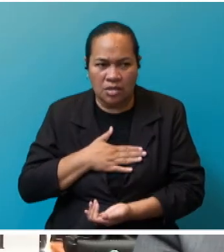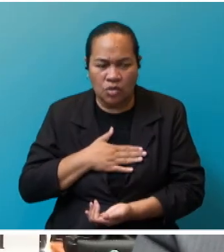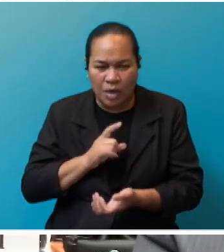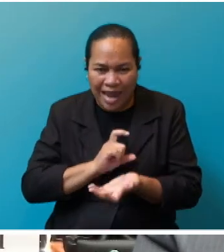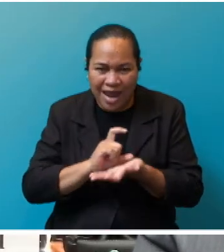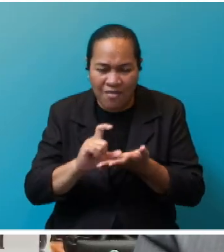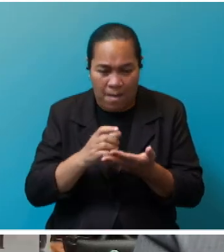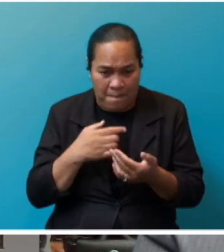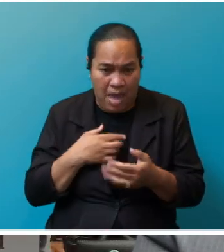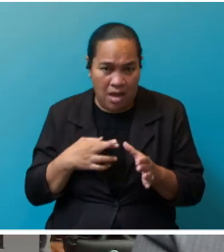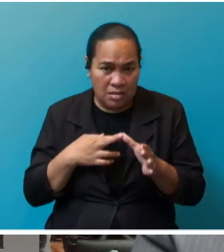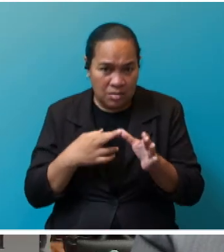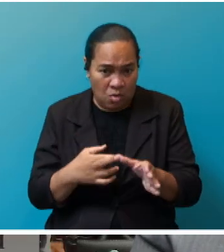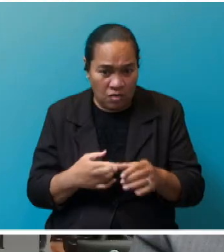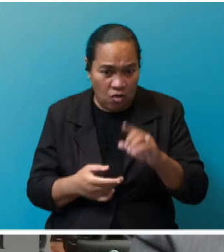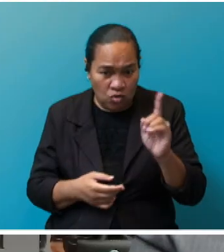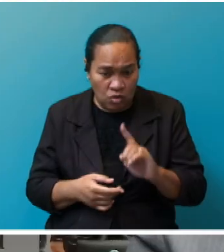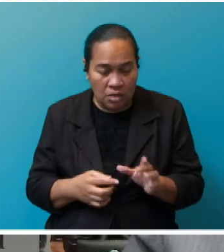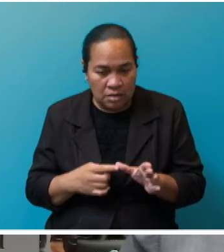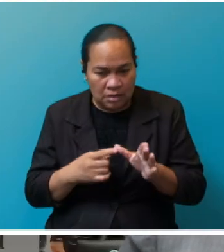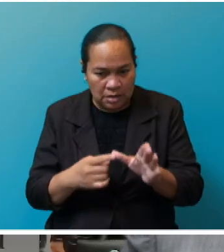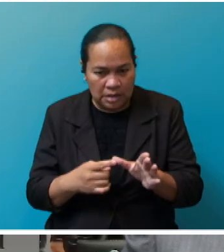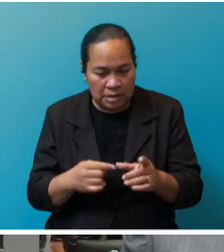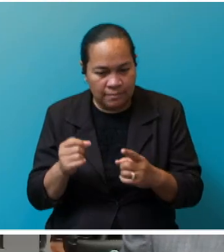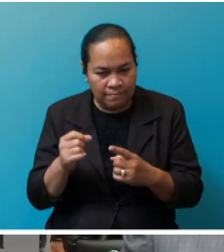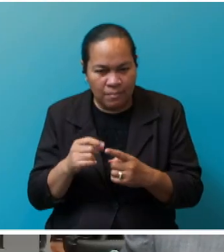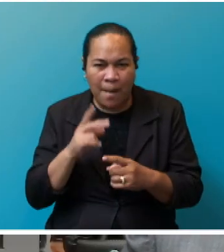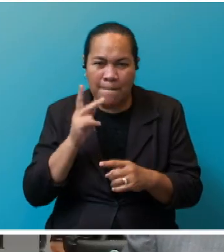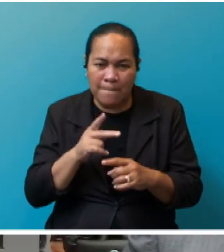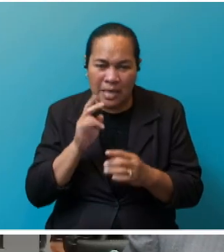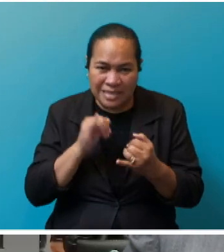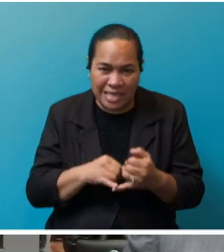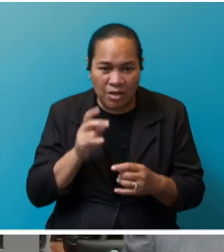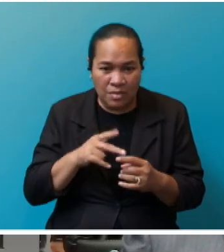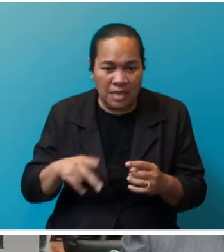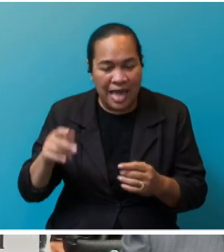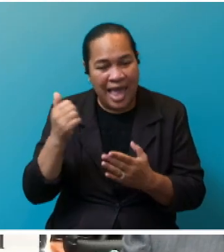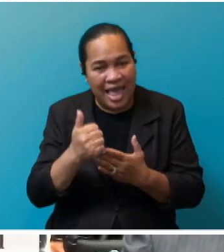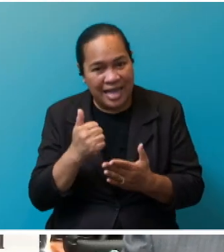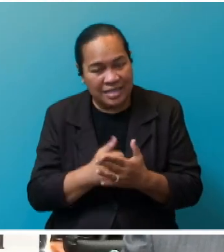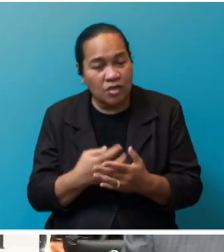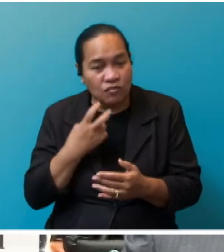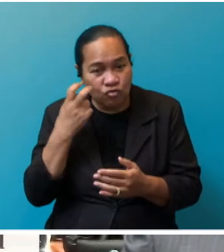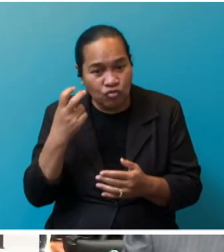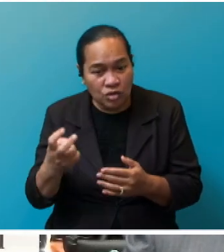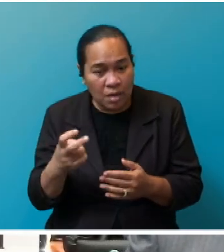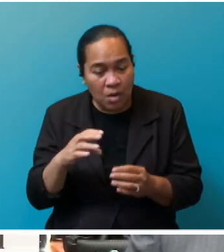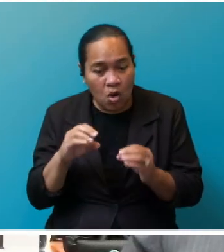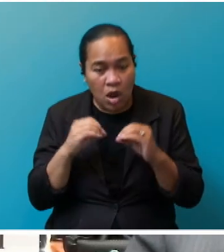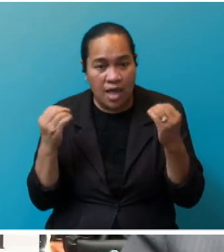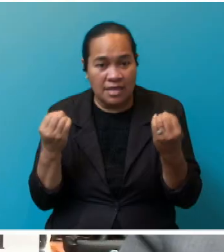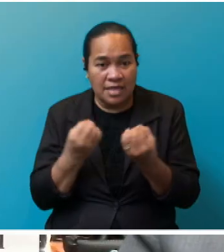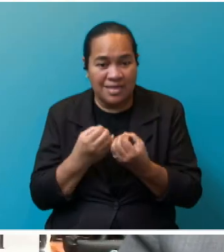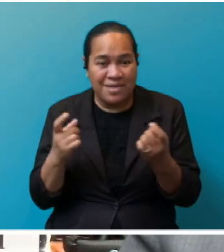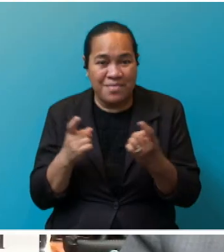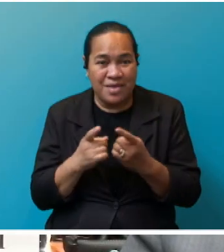response today addresses the key outcomes of the South Pacific Tourism Organization Council of Ministers meetings